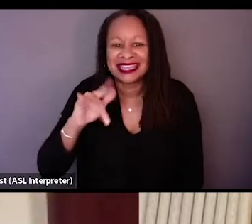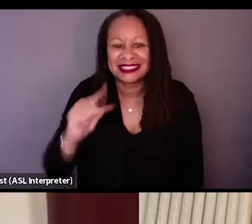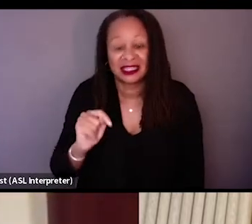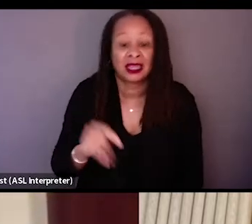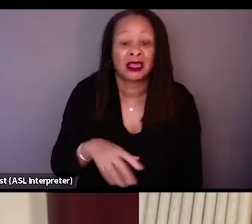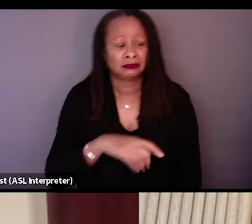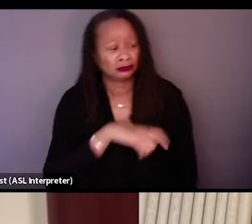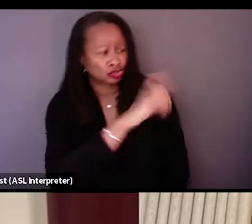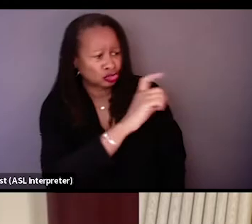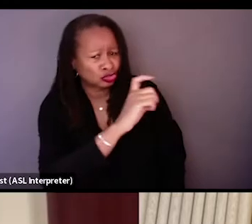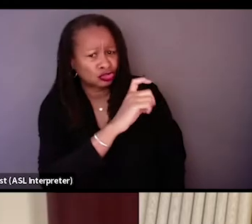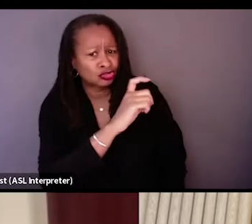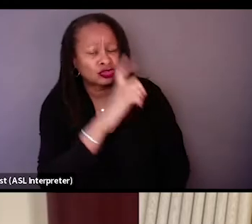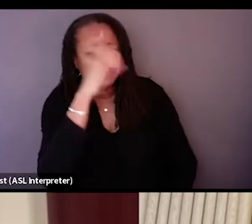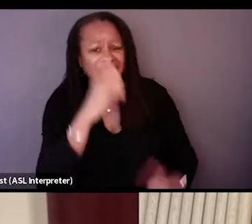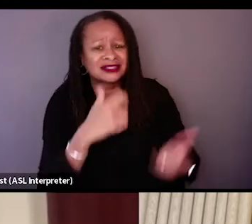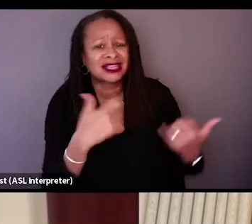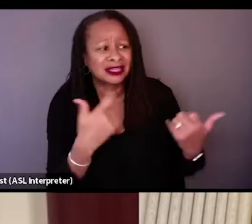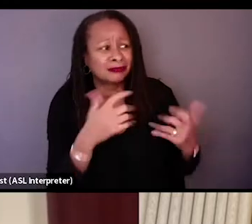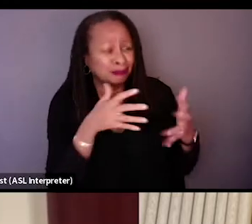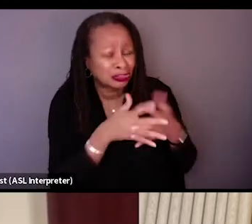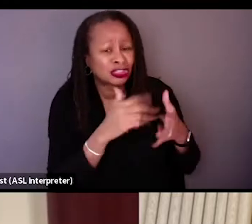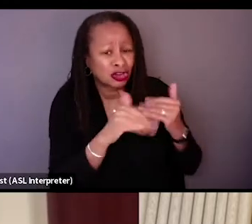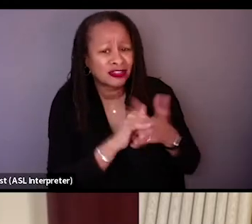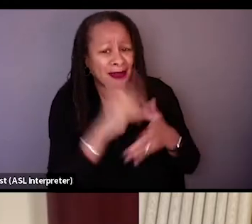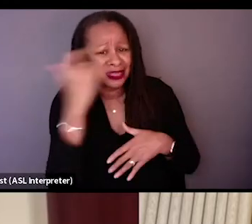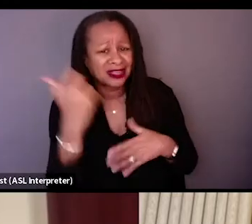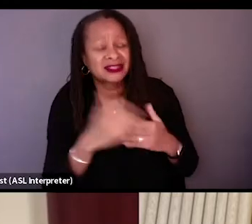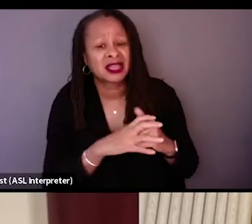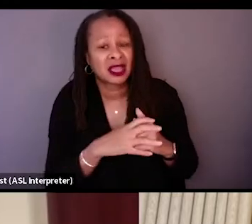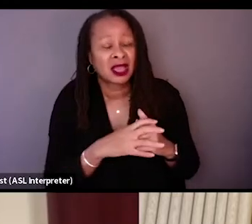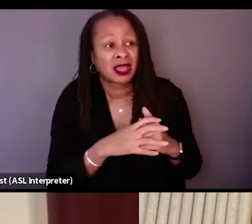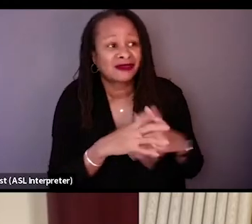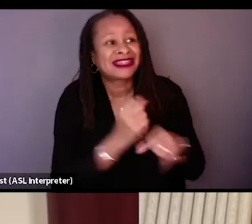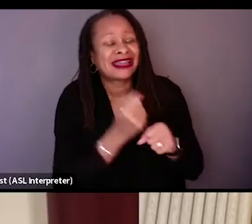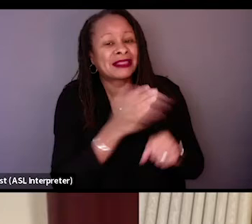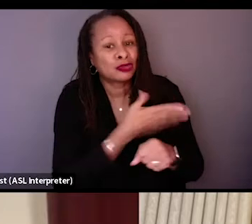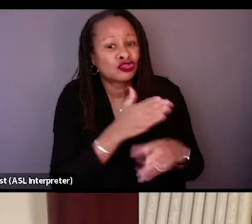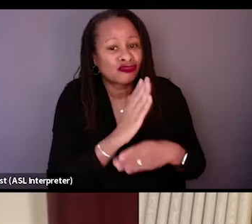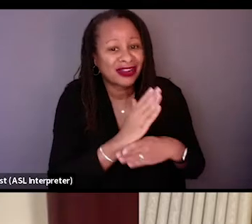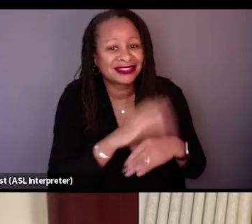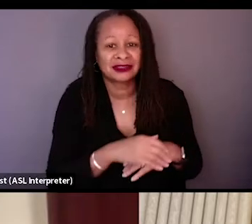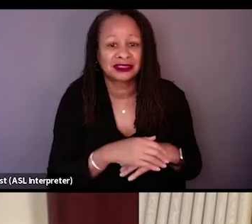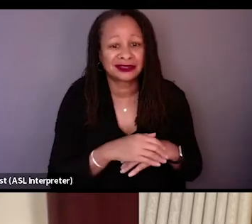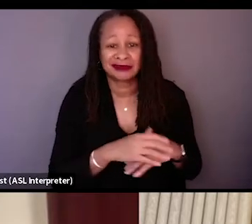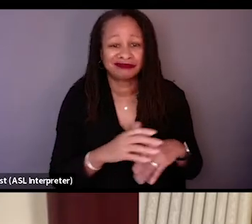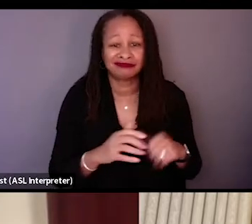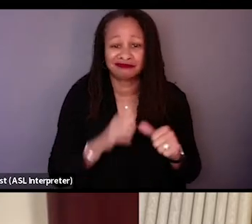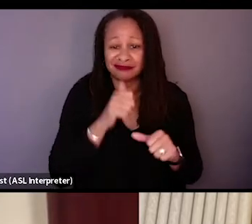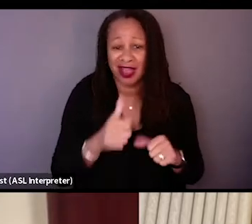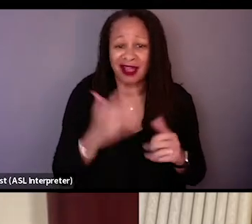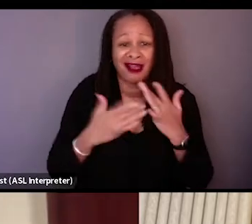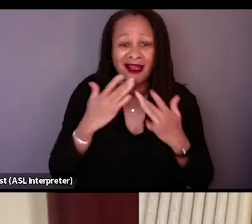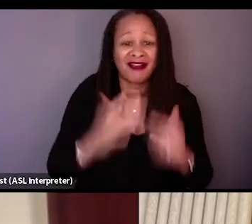underground films that becomes part of the underground just because of securing those music rights. I mean, there's a lack of sophistication, and now we can